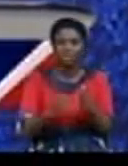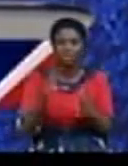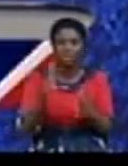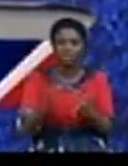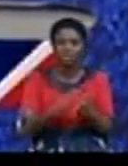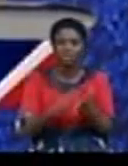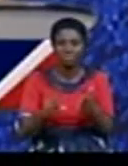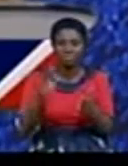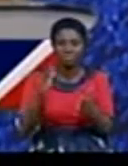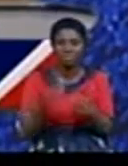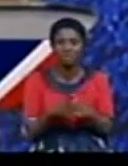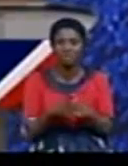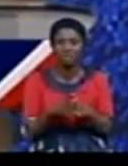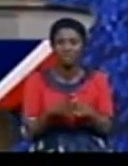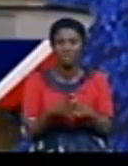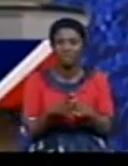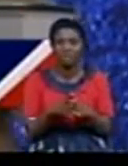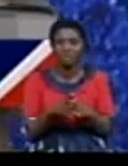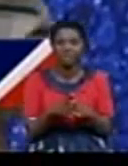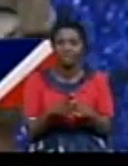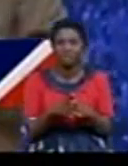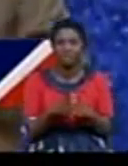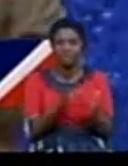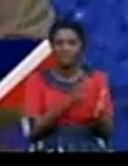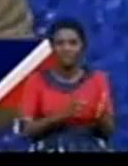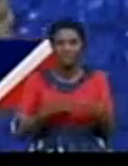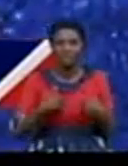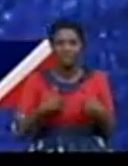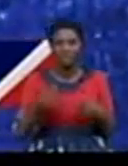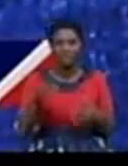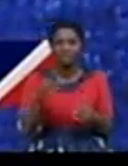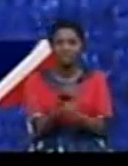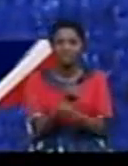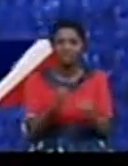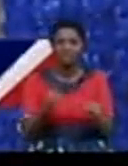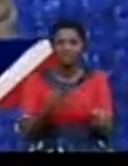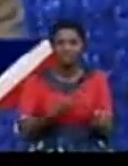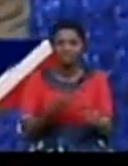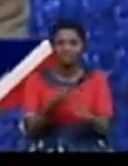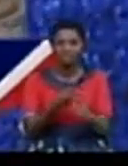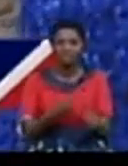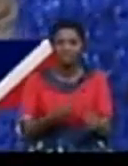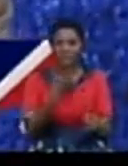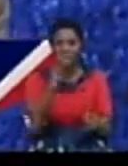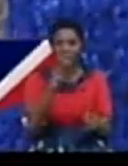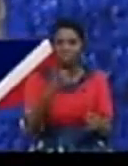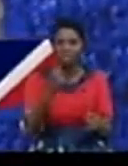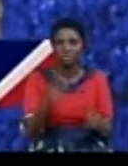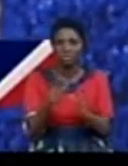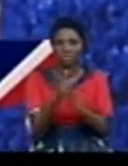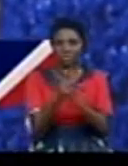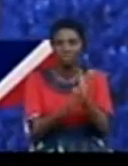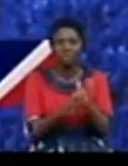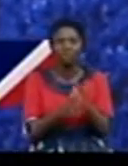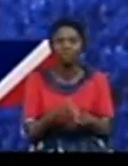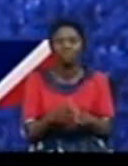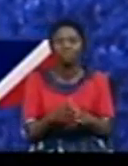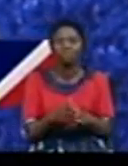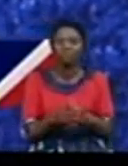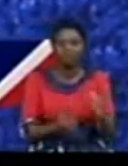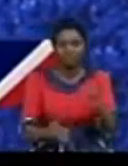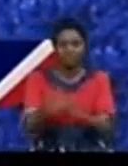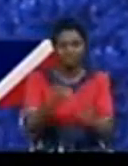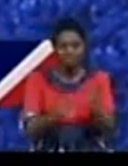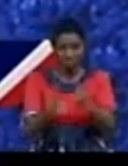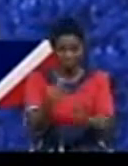Christ has redeemed us from the curse of the law. Make it personal. One, two, three,